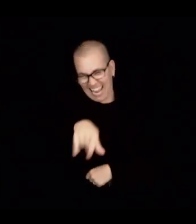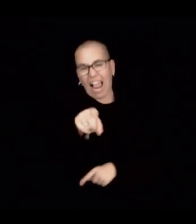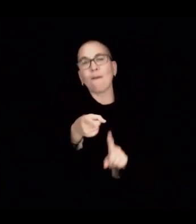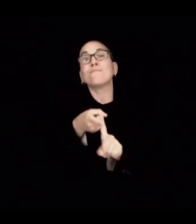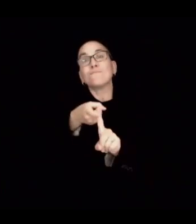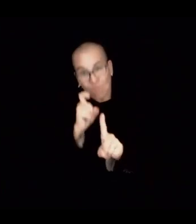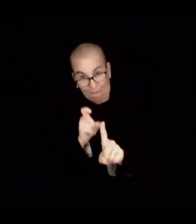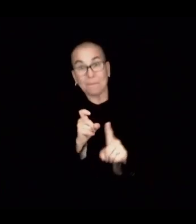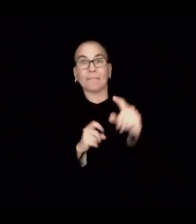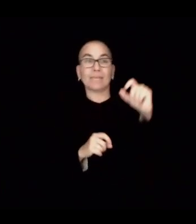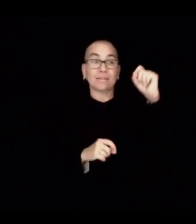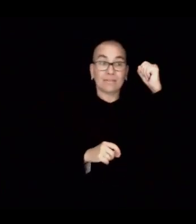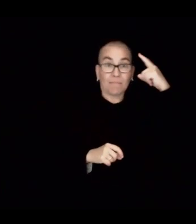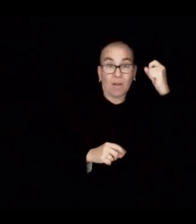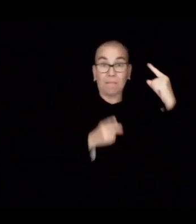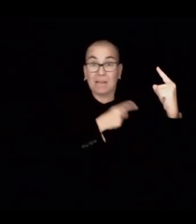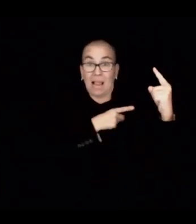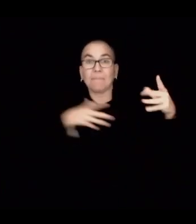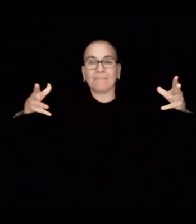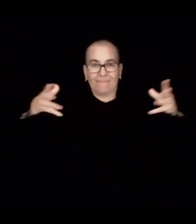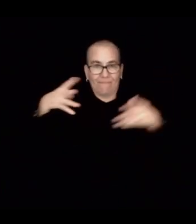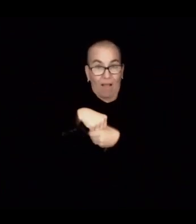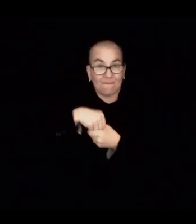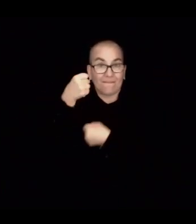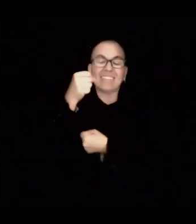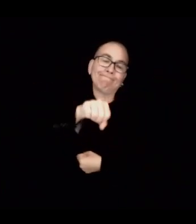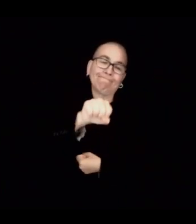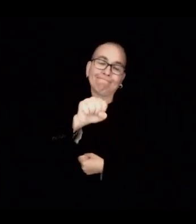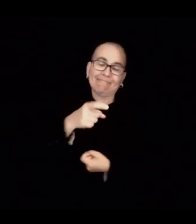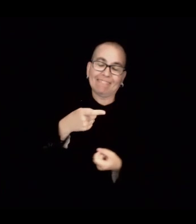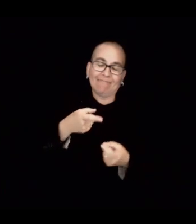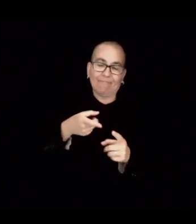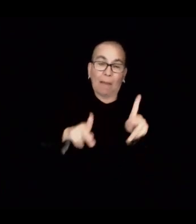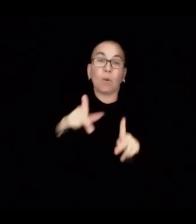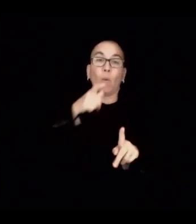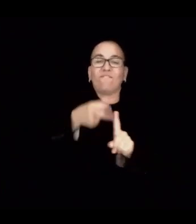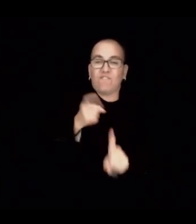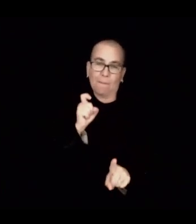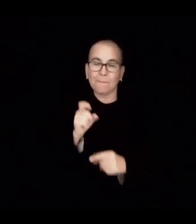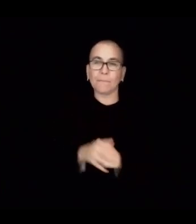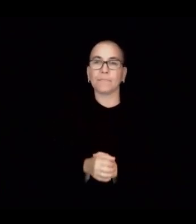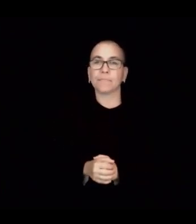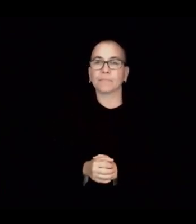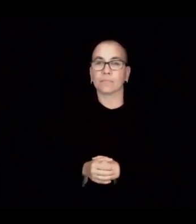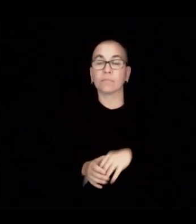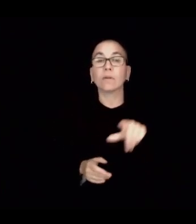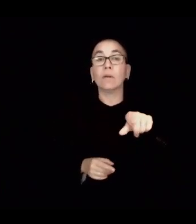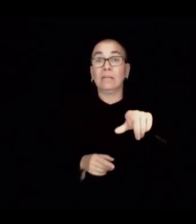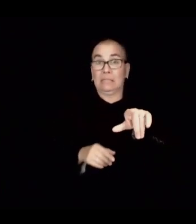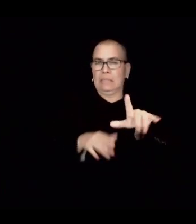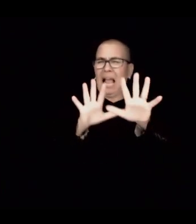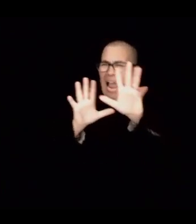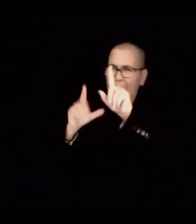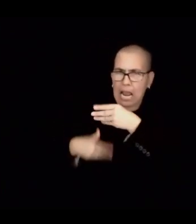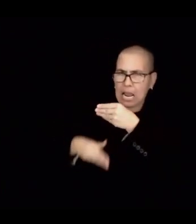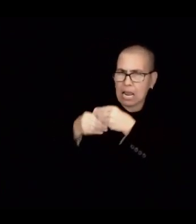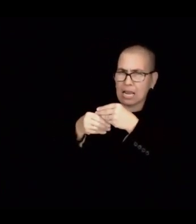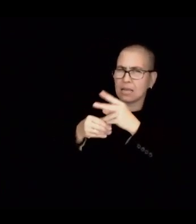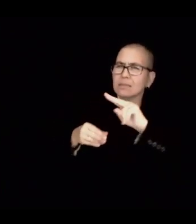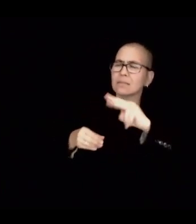Okay, and then do you have any explanation for that disparity? I mean, they were all engaged in the same. If